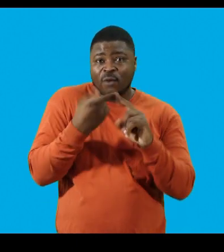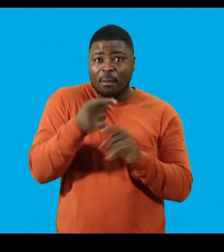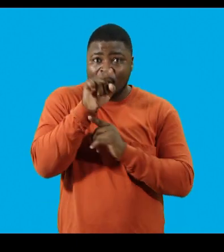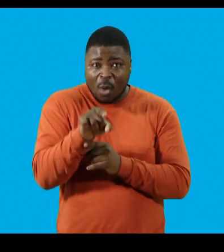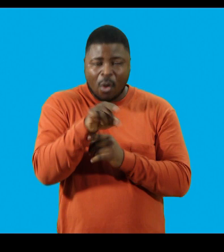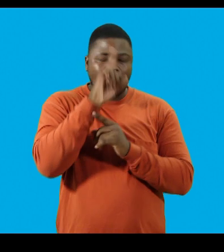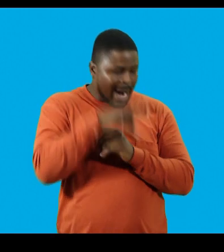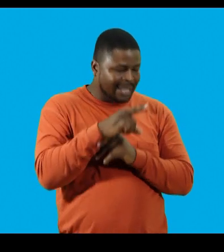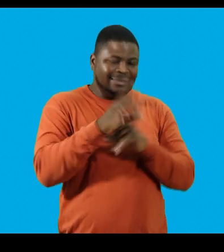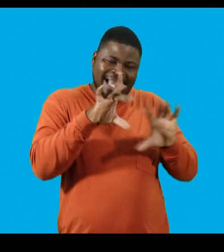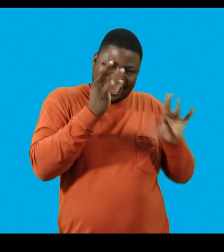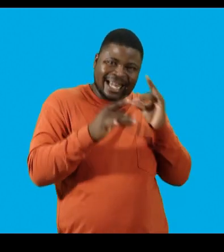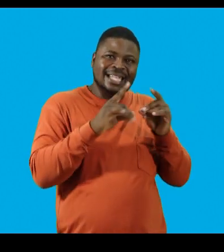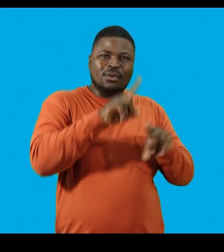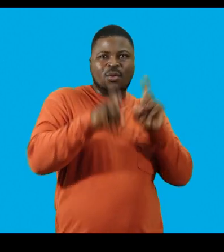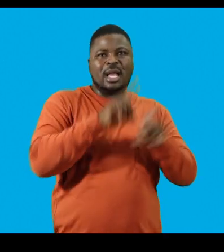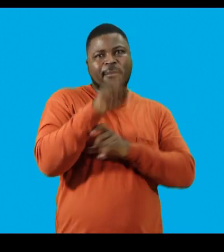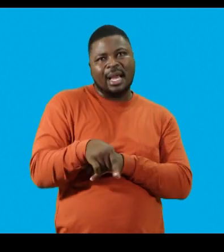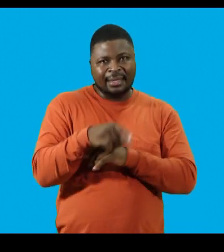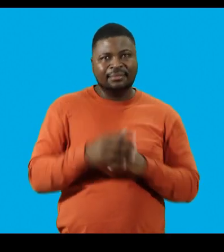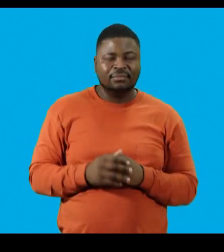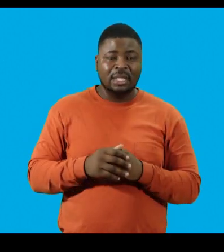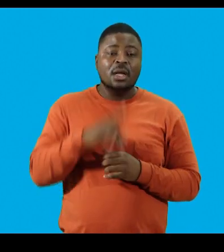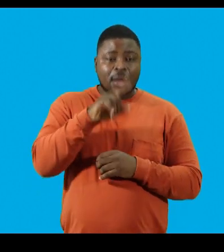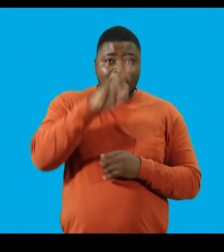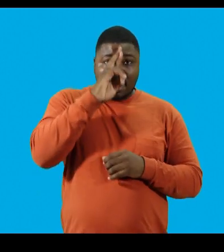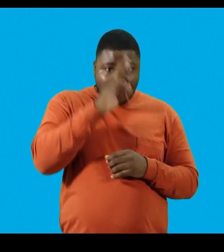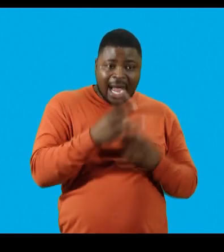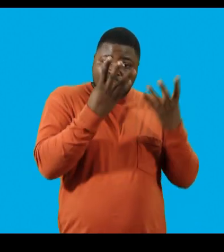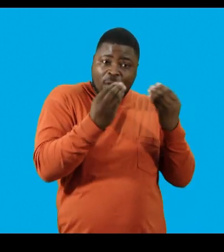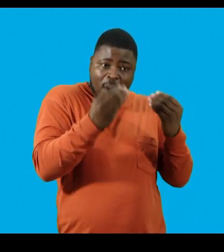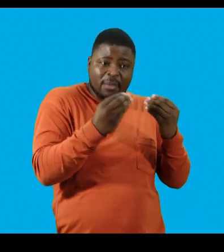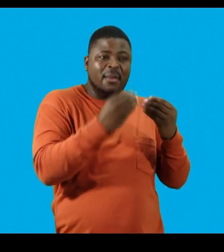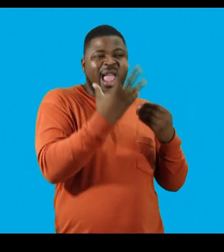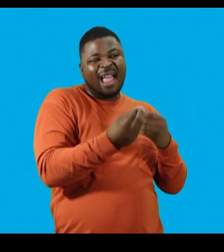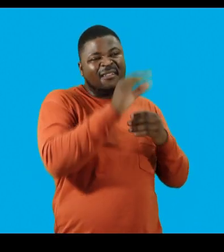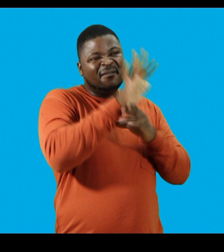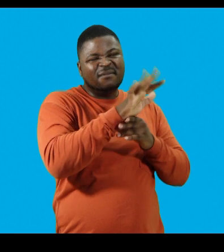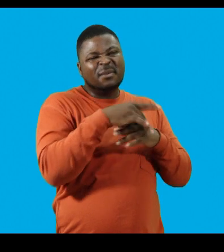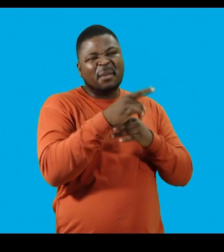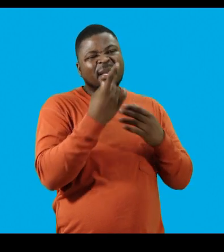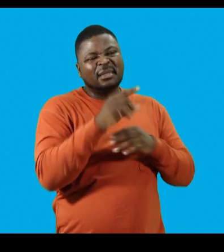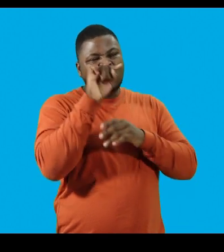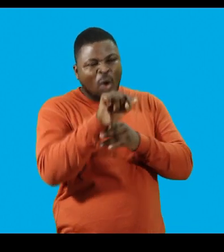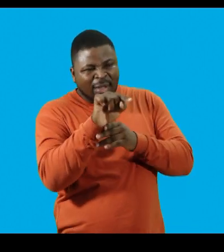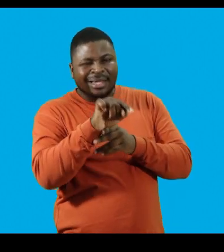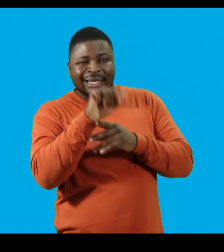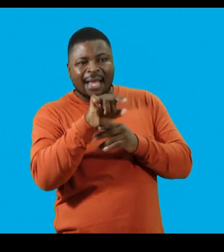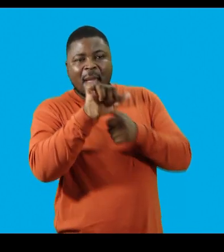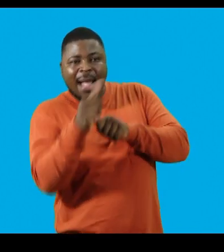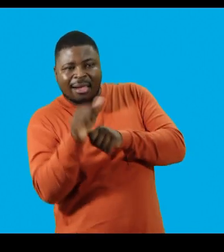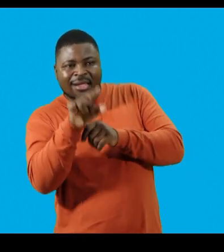you. Now, very important, rounding. Round correctly and show all units.